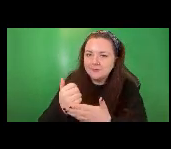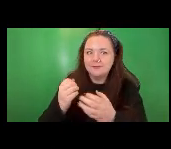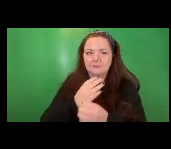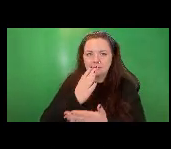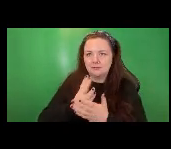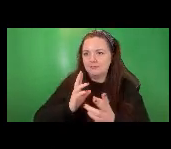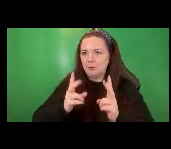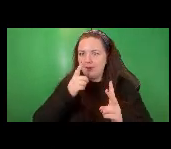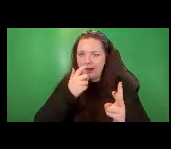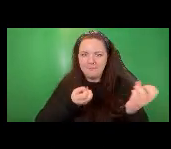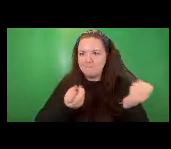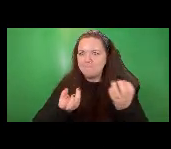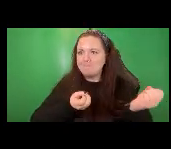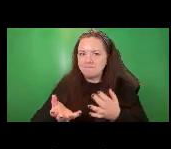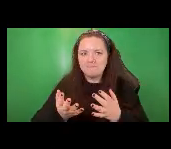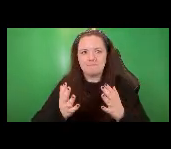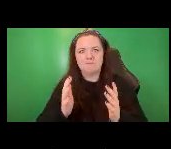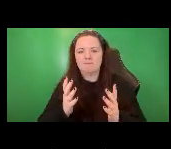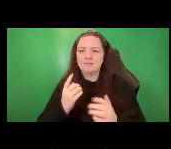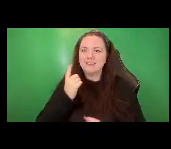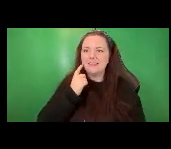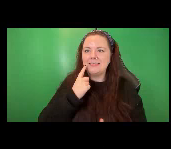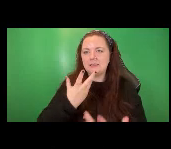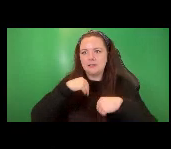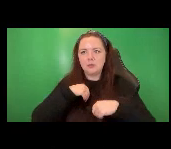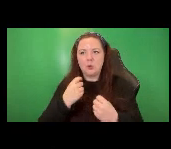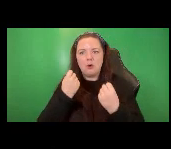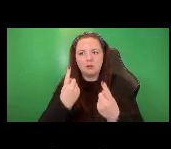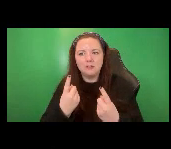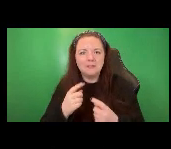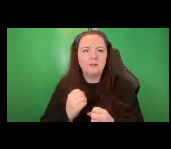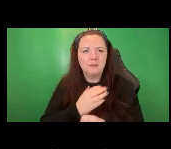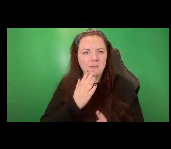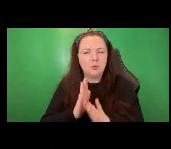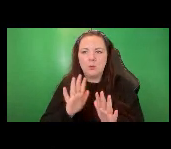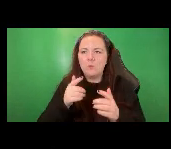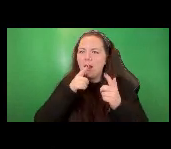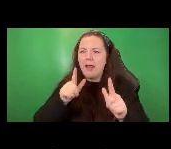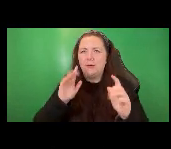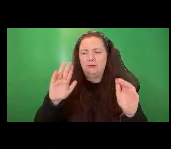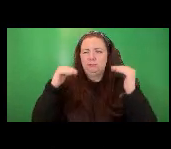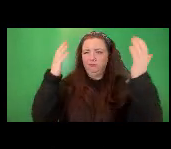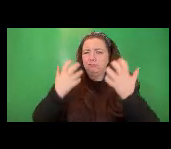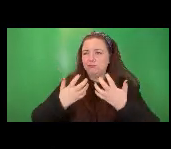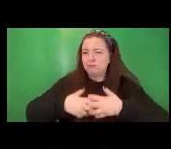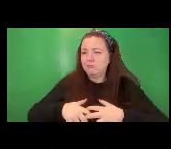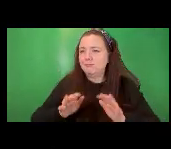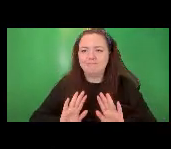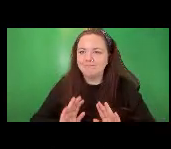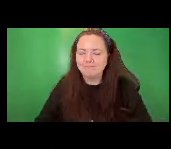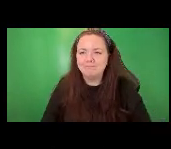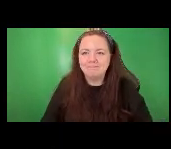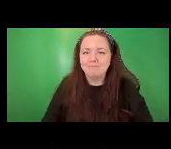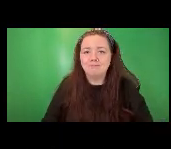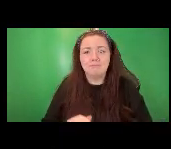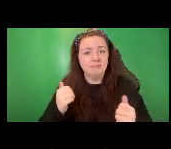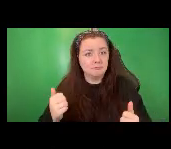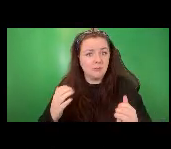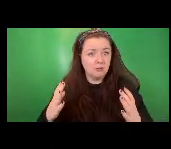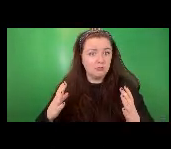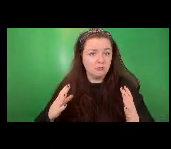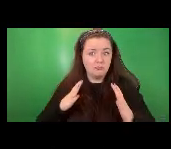the language straightforward and not too technical. But I hope that's helpful. Are we ready to go on